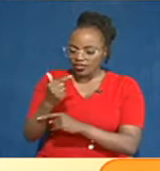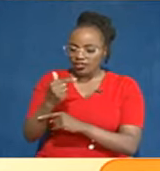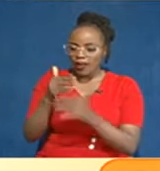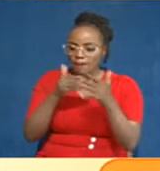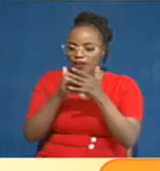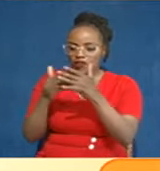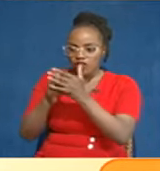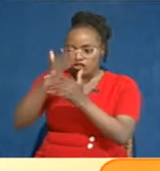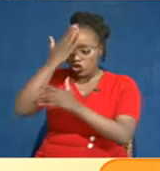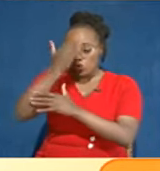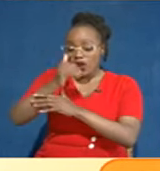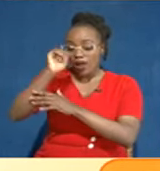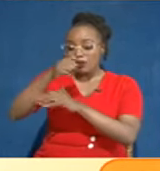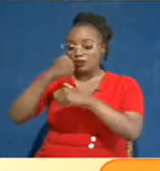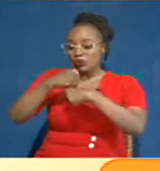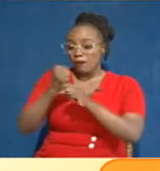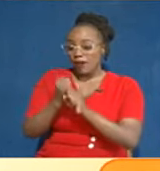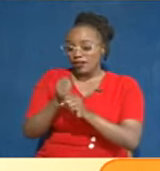we can capture